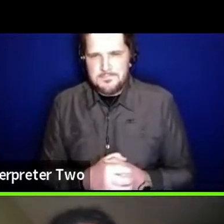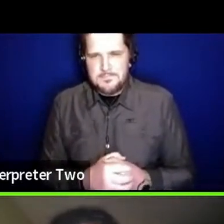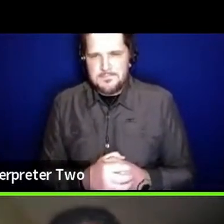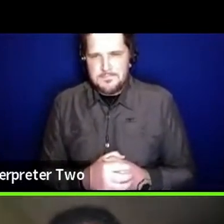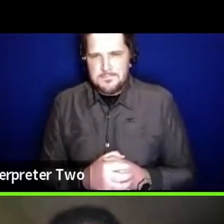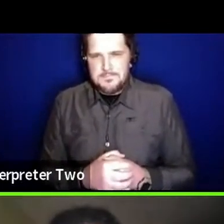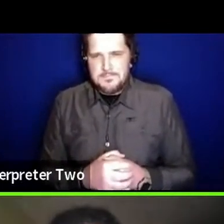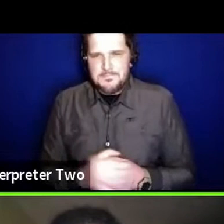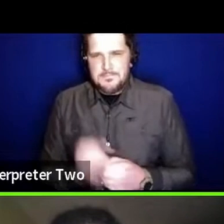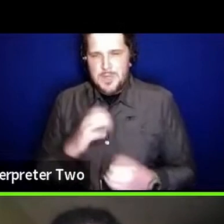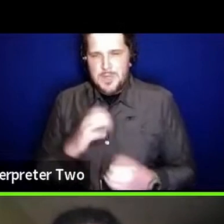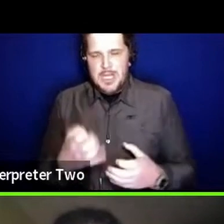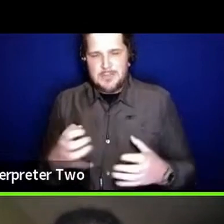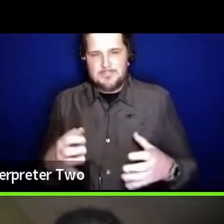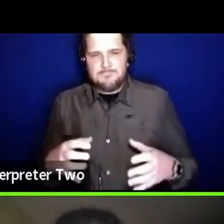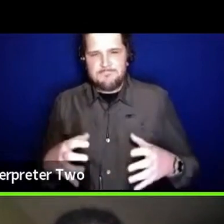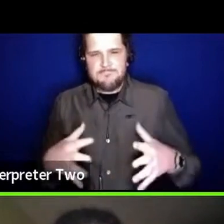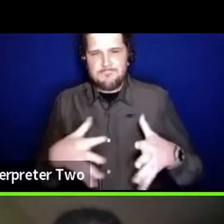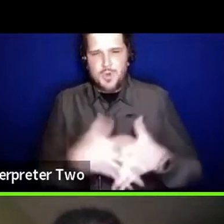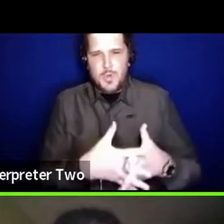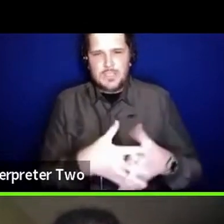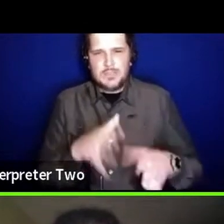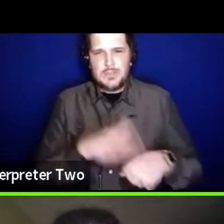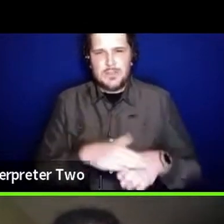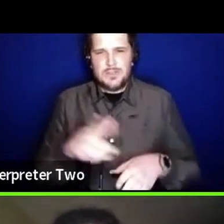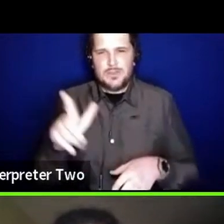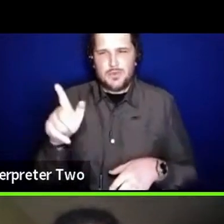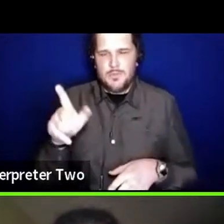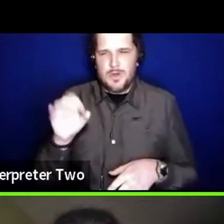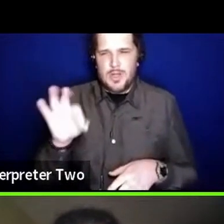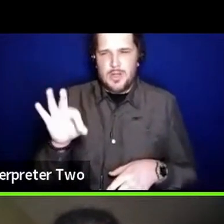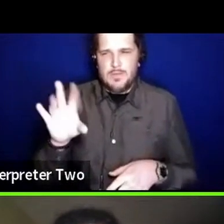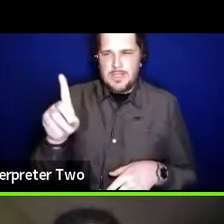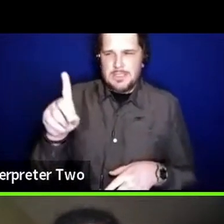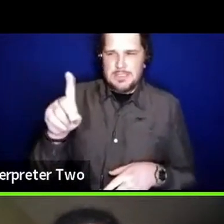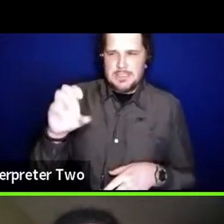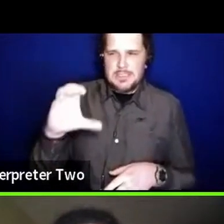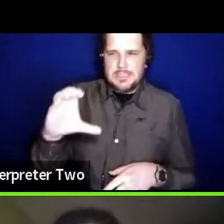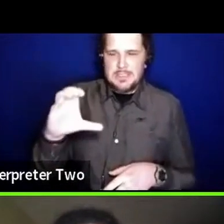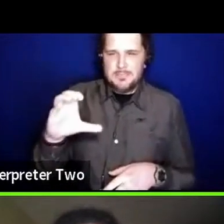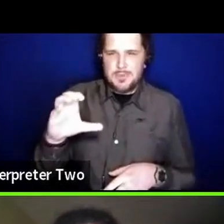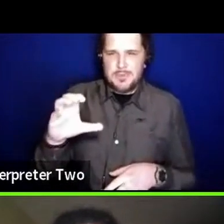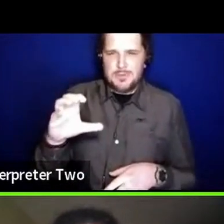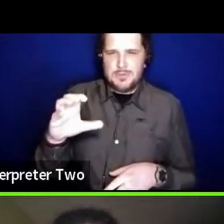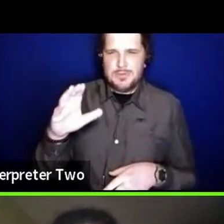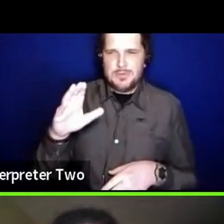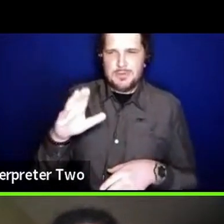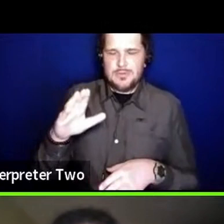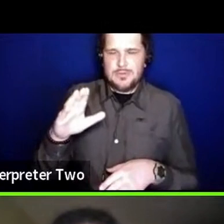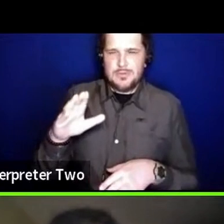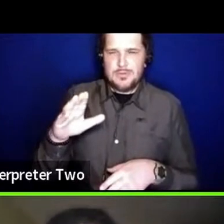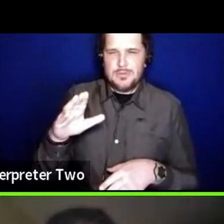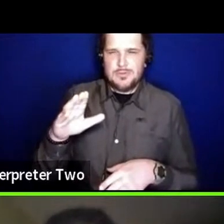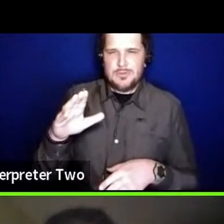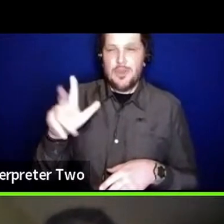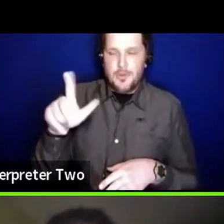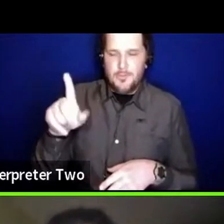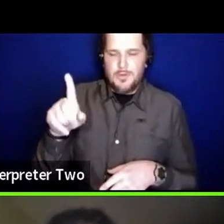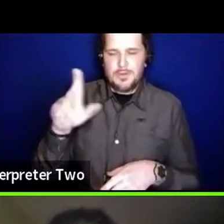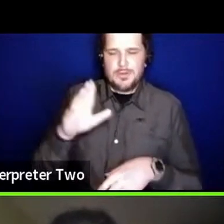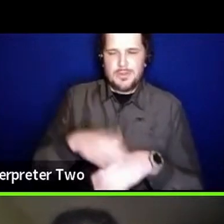because I got arrested on the 1st of December on New Year's Eve. So for merely